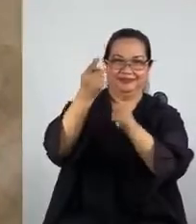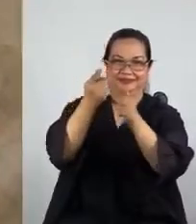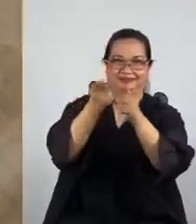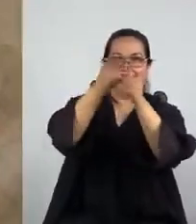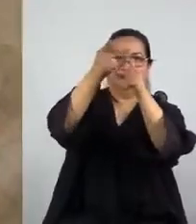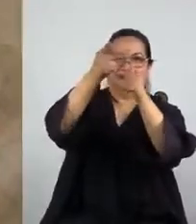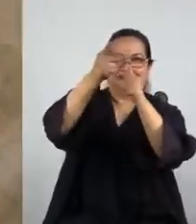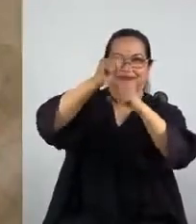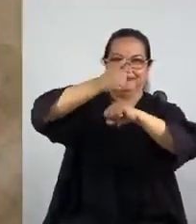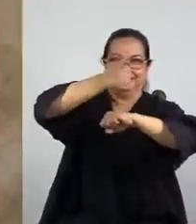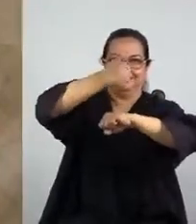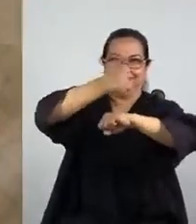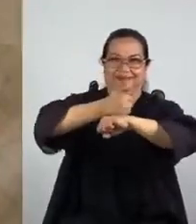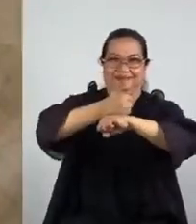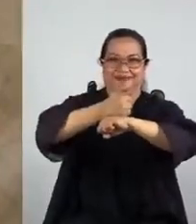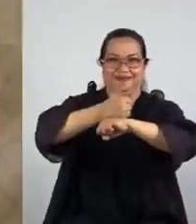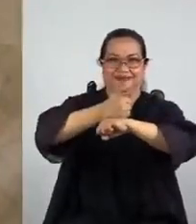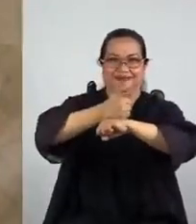the founder,